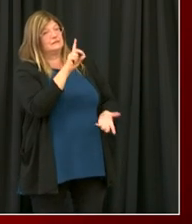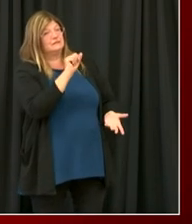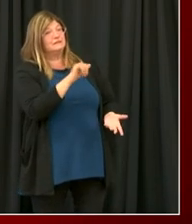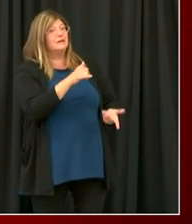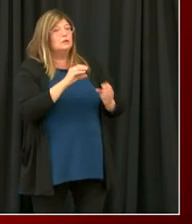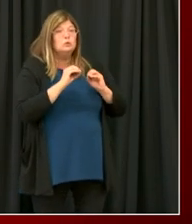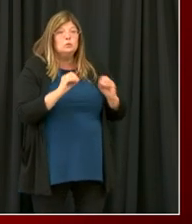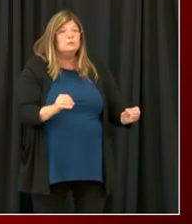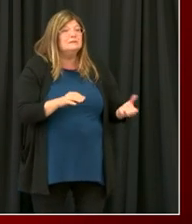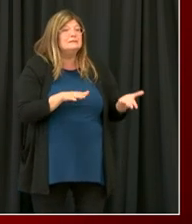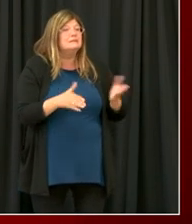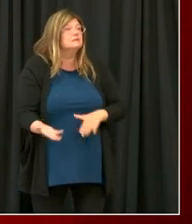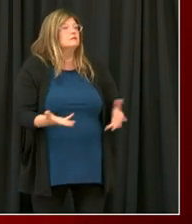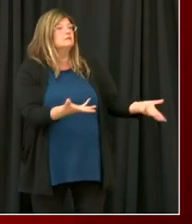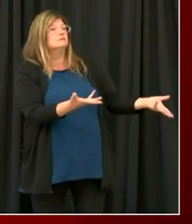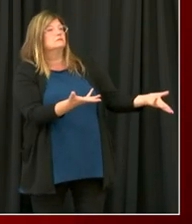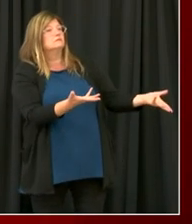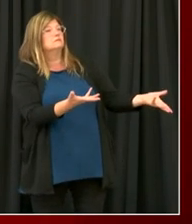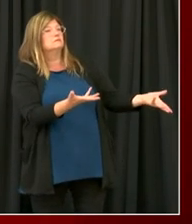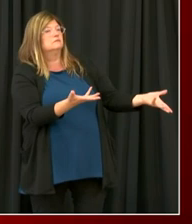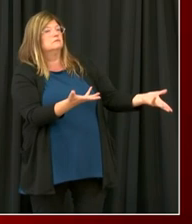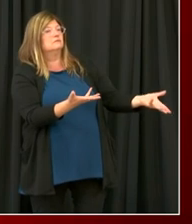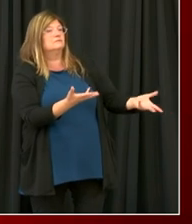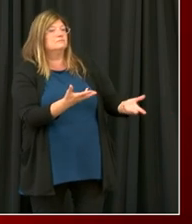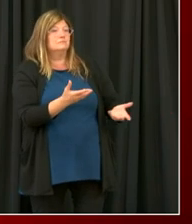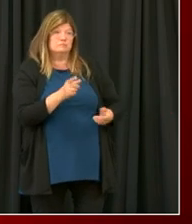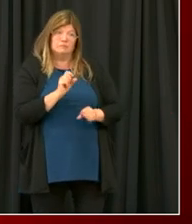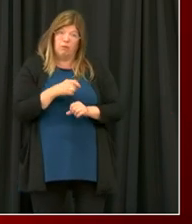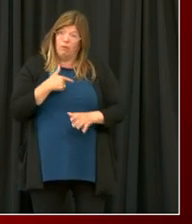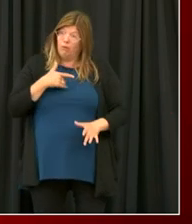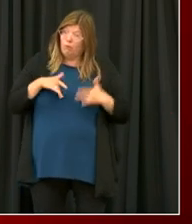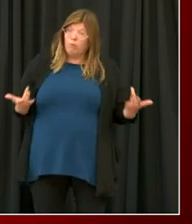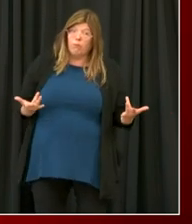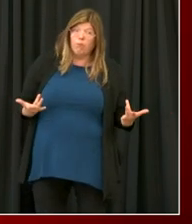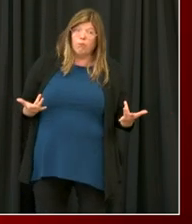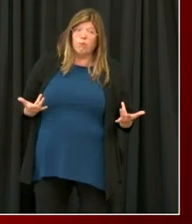at all, which I guess must make you feel pretty good. It makes me feel very good.